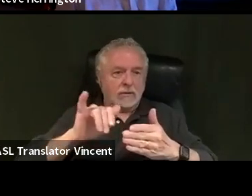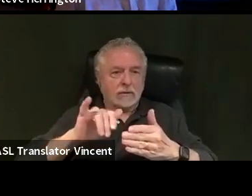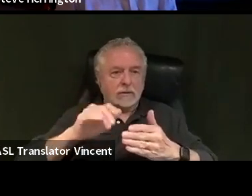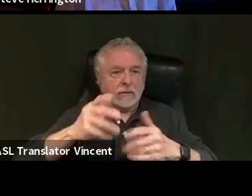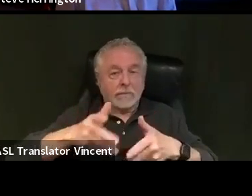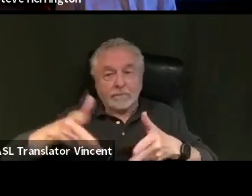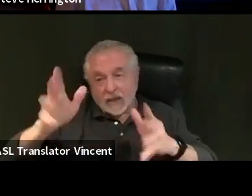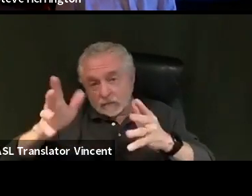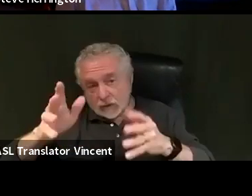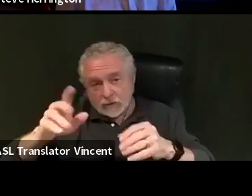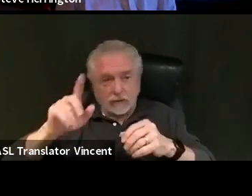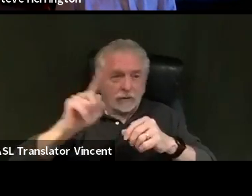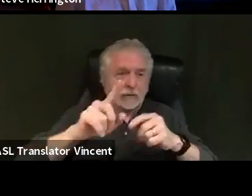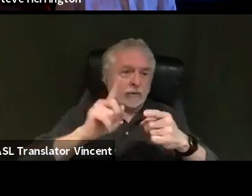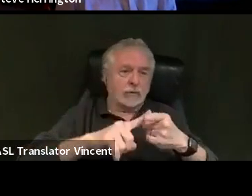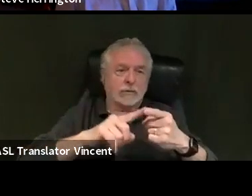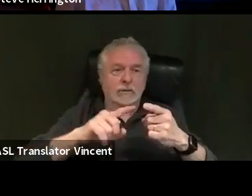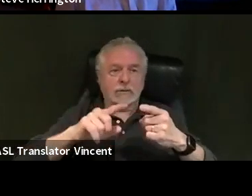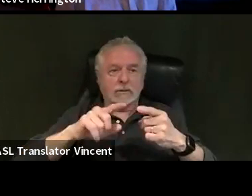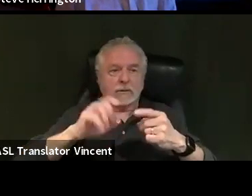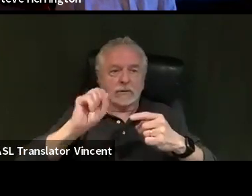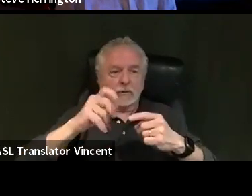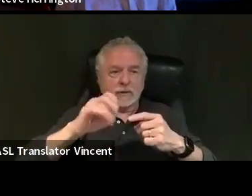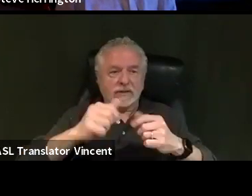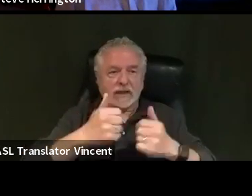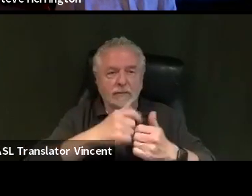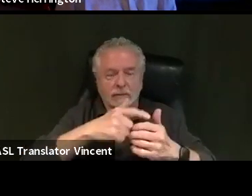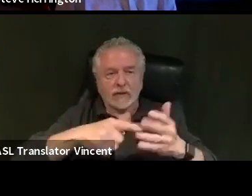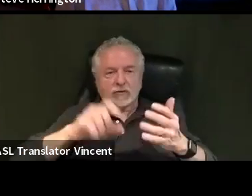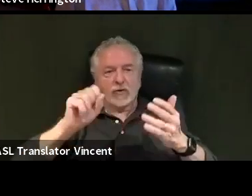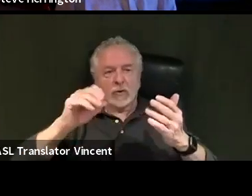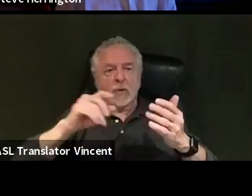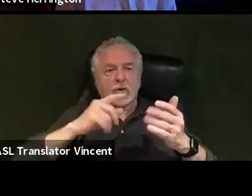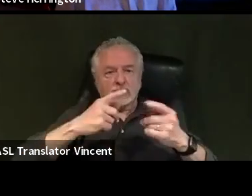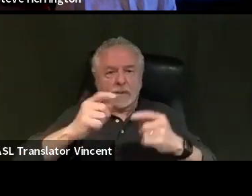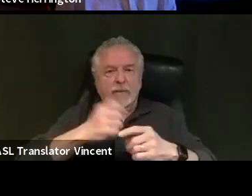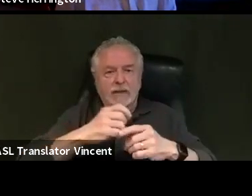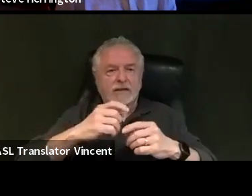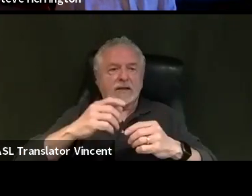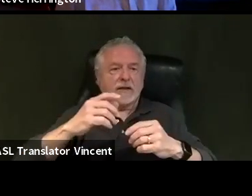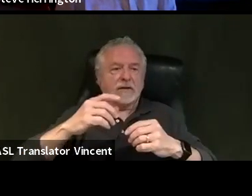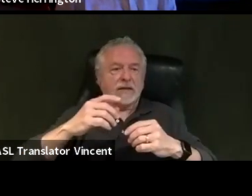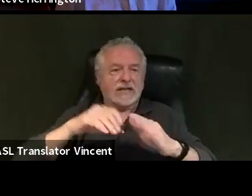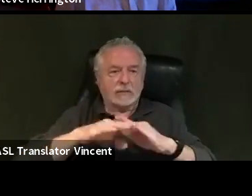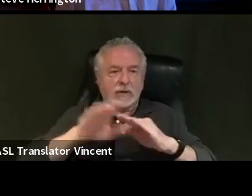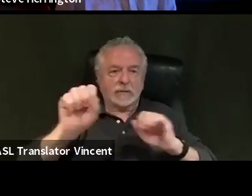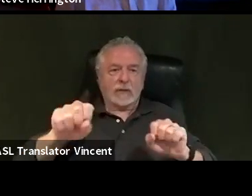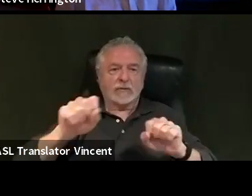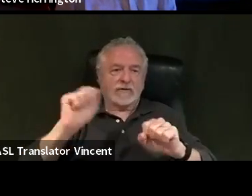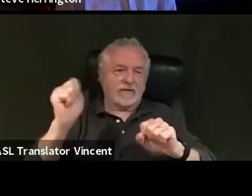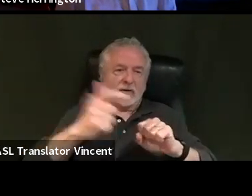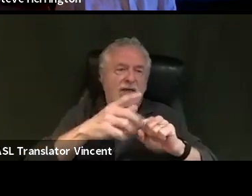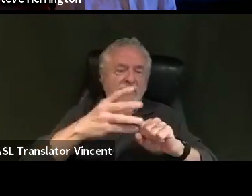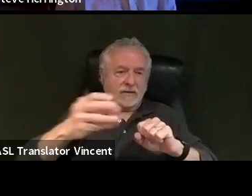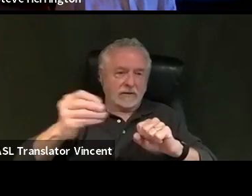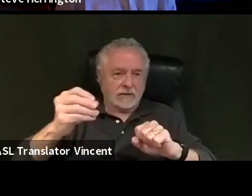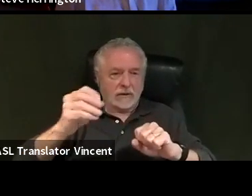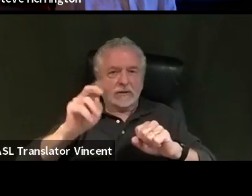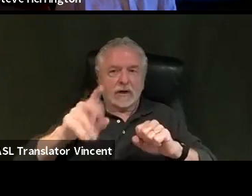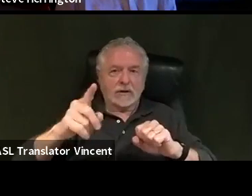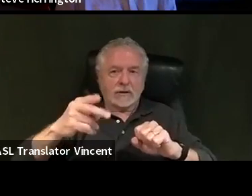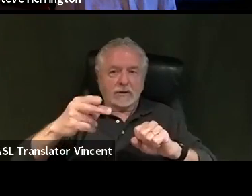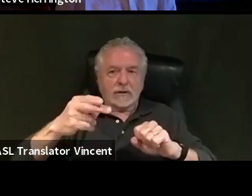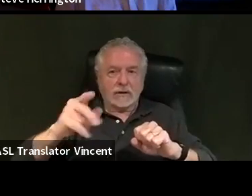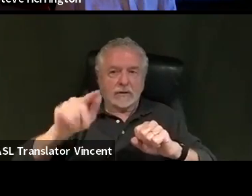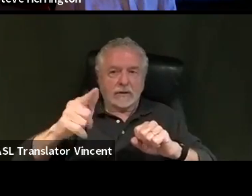play basketball or go to a sports game, etc. So we are trying to make it as accessible as possible for everybody. And as Dr. Harrington